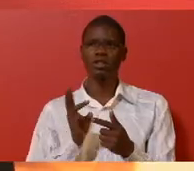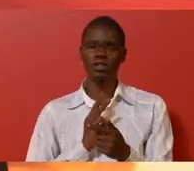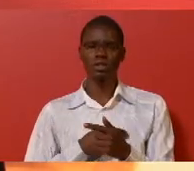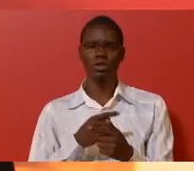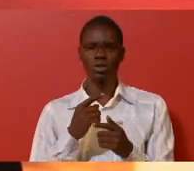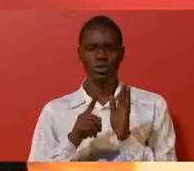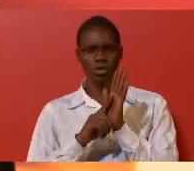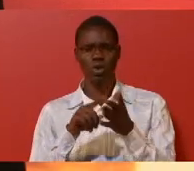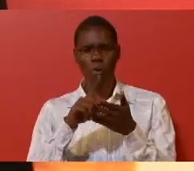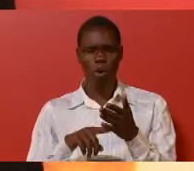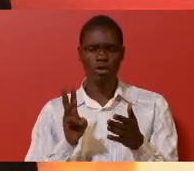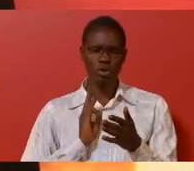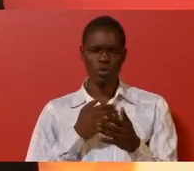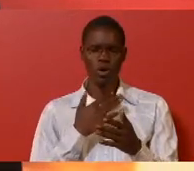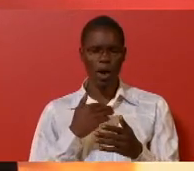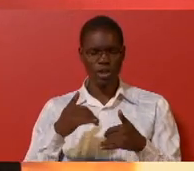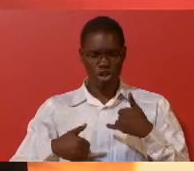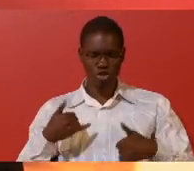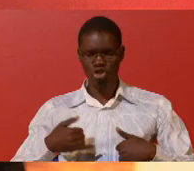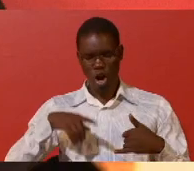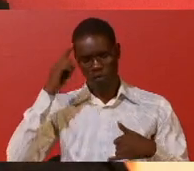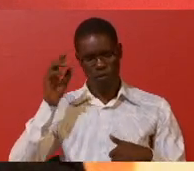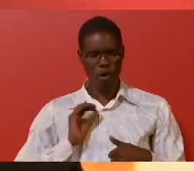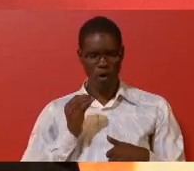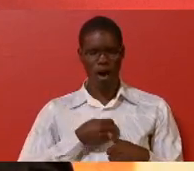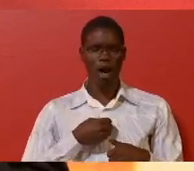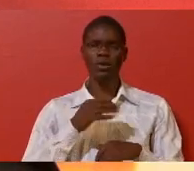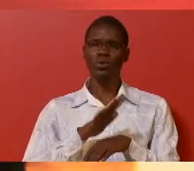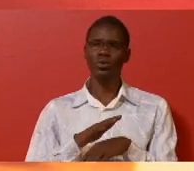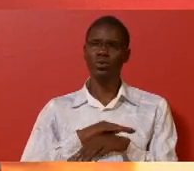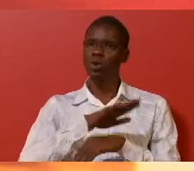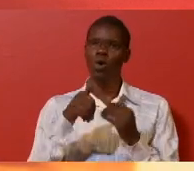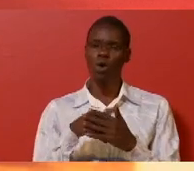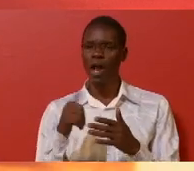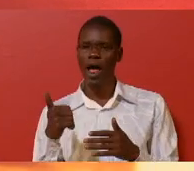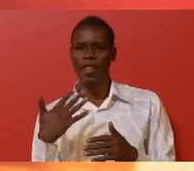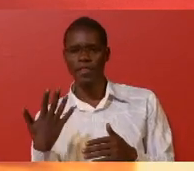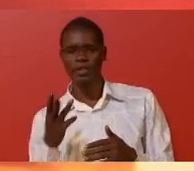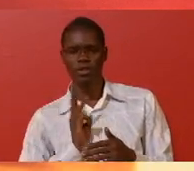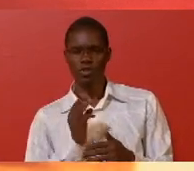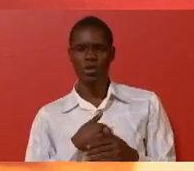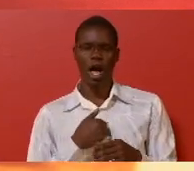wants to give us for our joy and our good, we don't quite get because of all the other things that we've done.